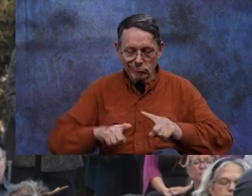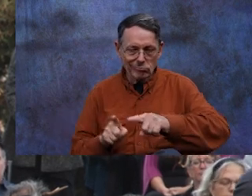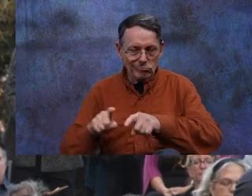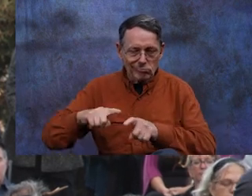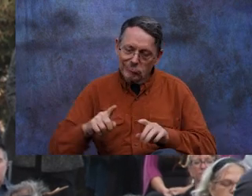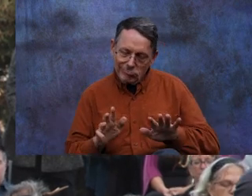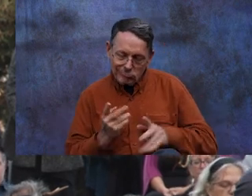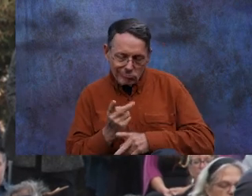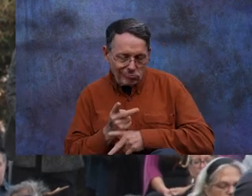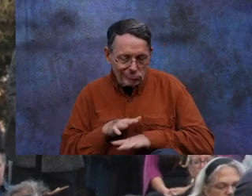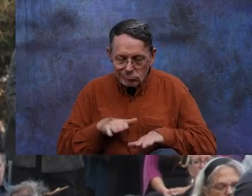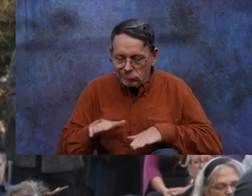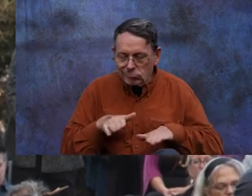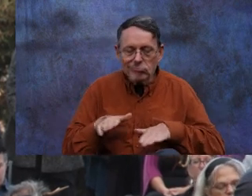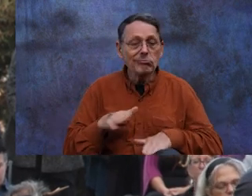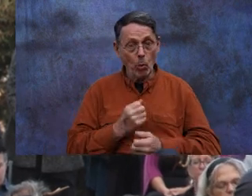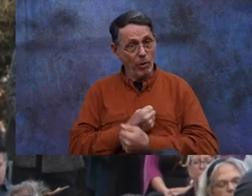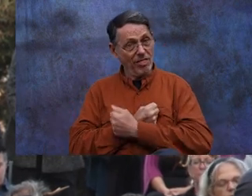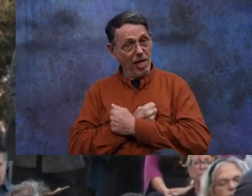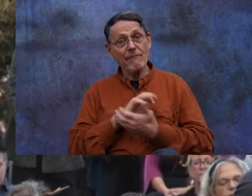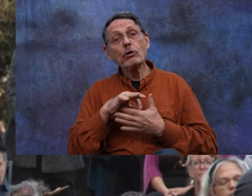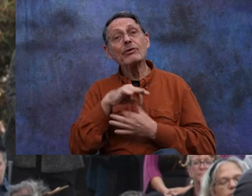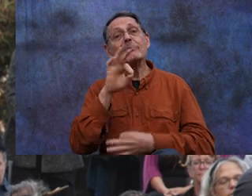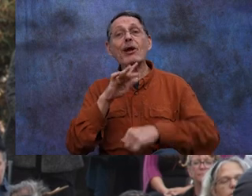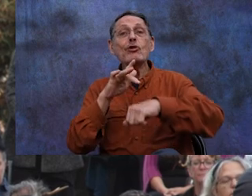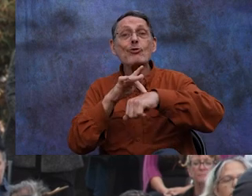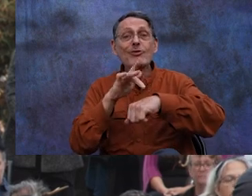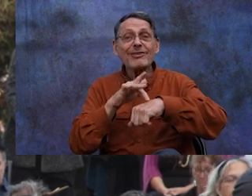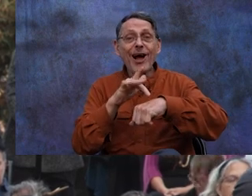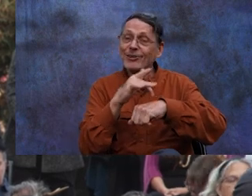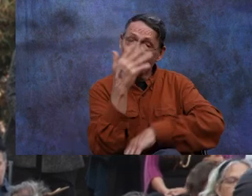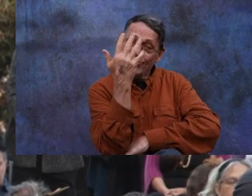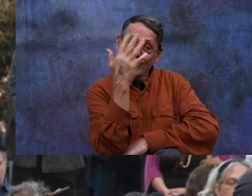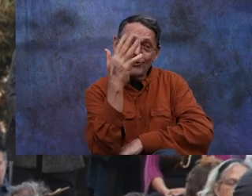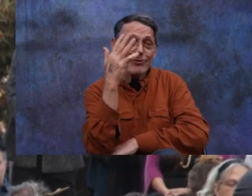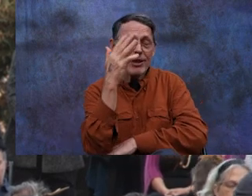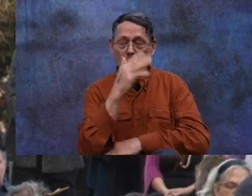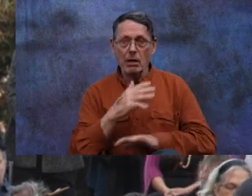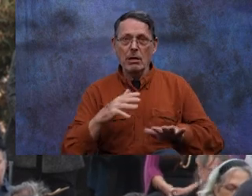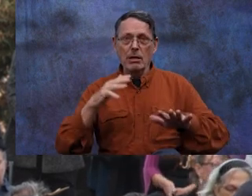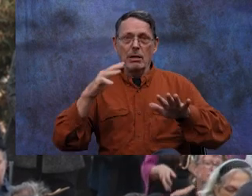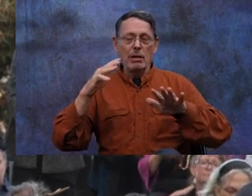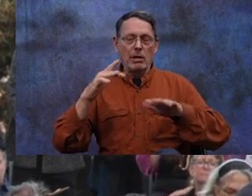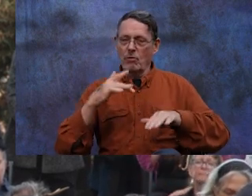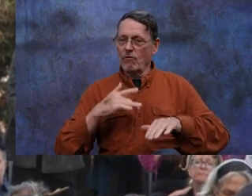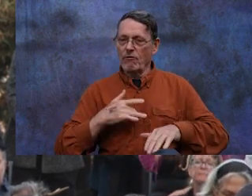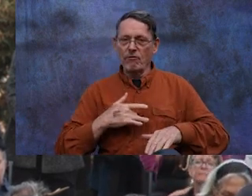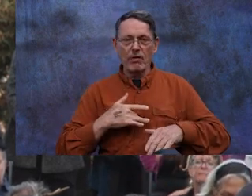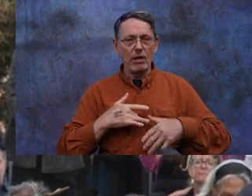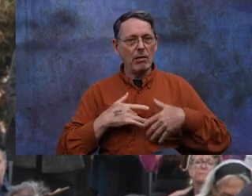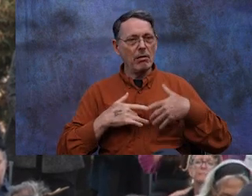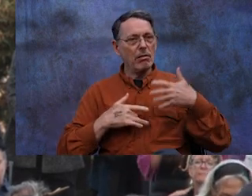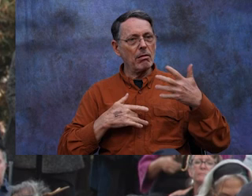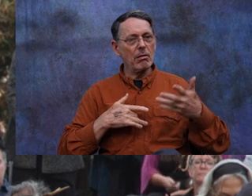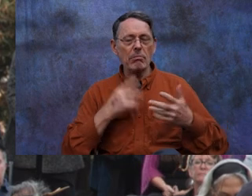with love in your spirit, you touch that oak tree and you are jolted with a jolt, not of pain,